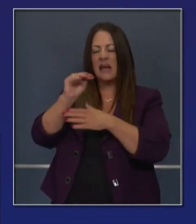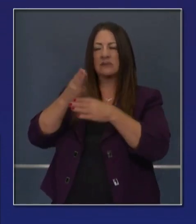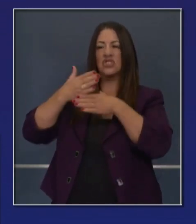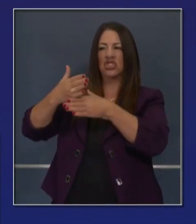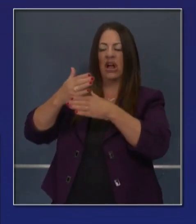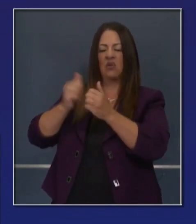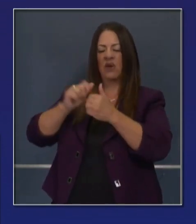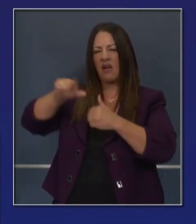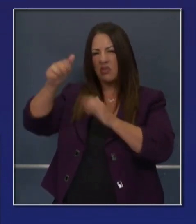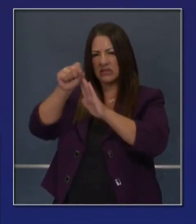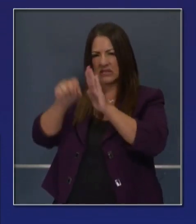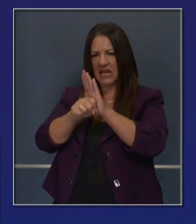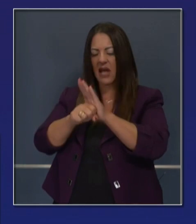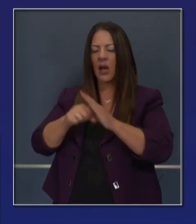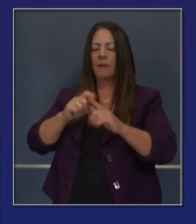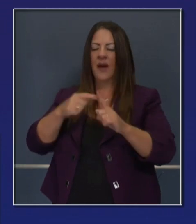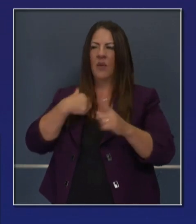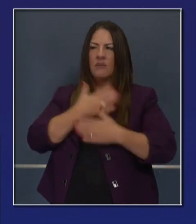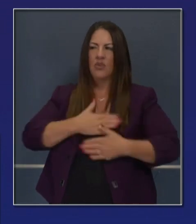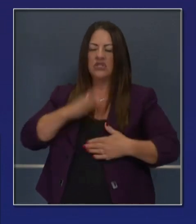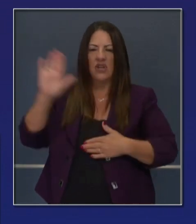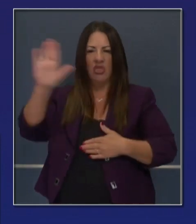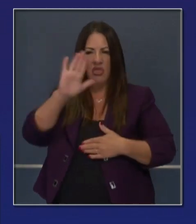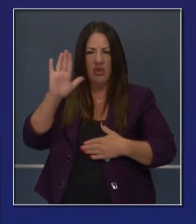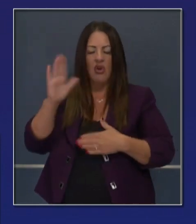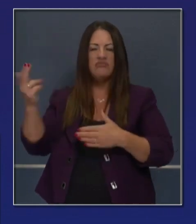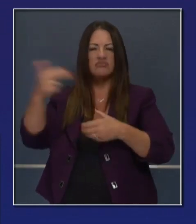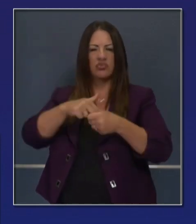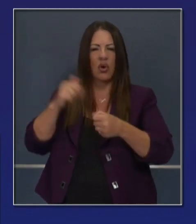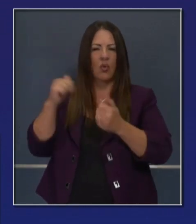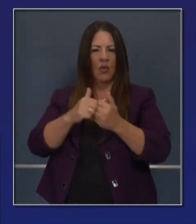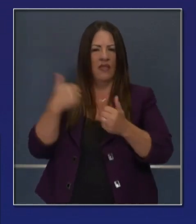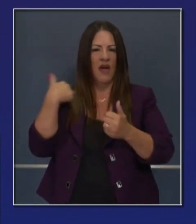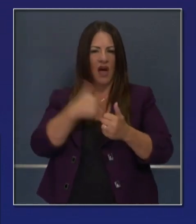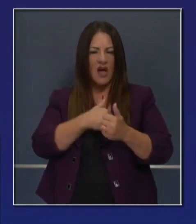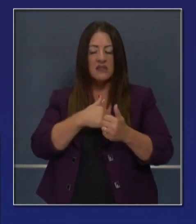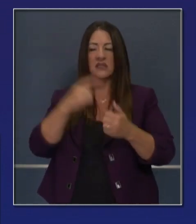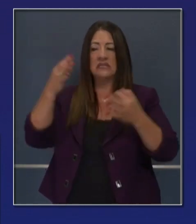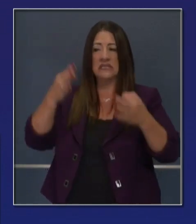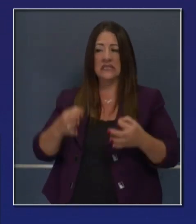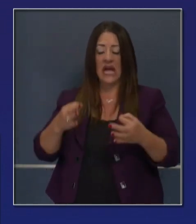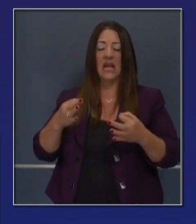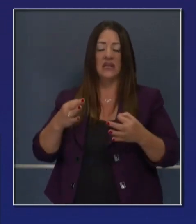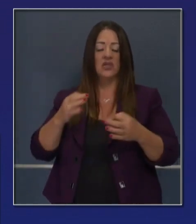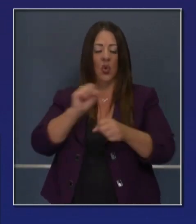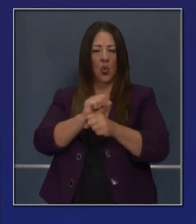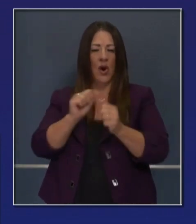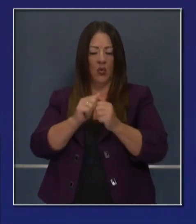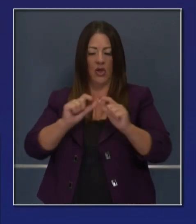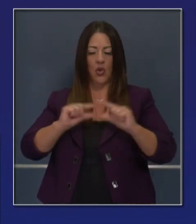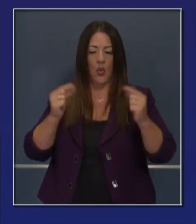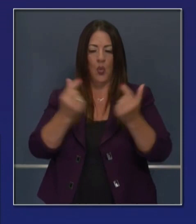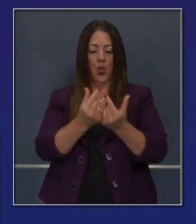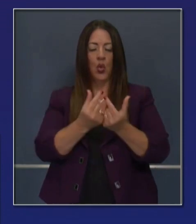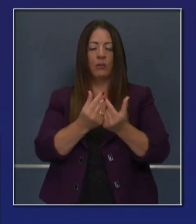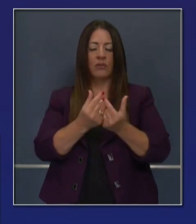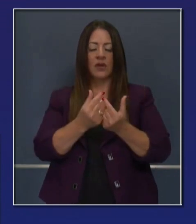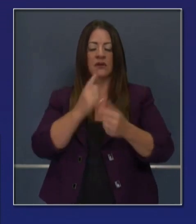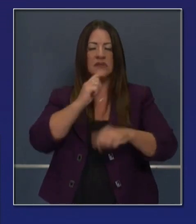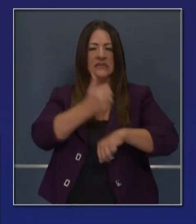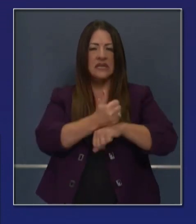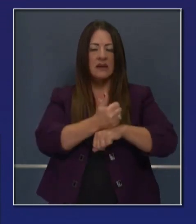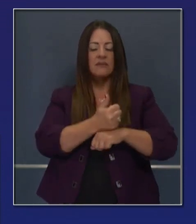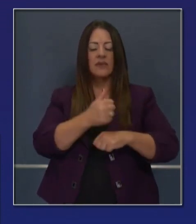our efforts here in the state of California to review vaccines, their efficacy and safety. We announced last week a